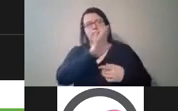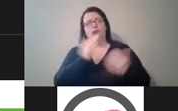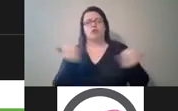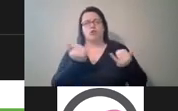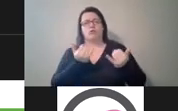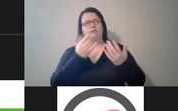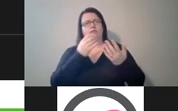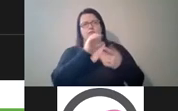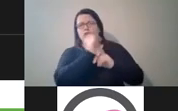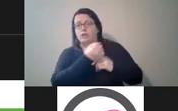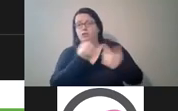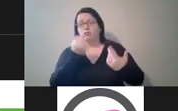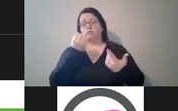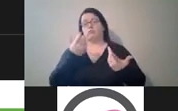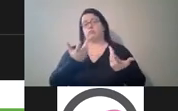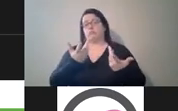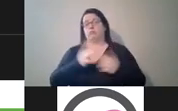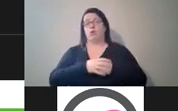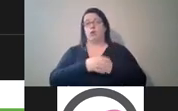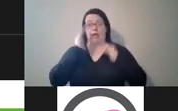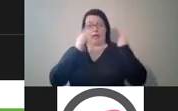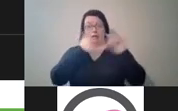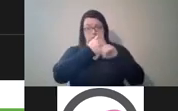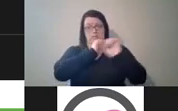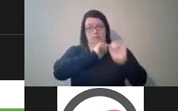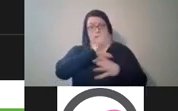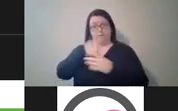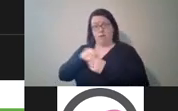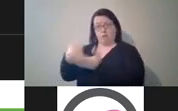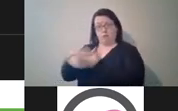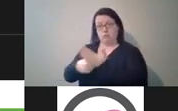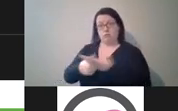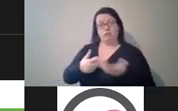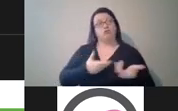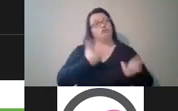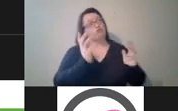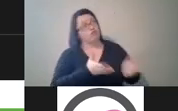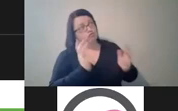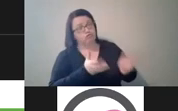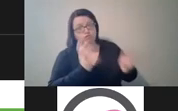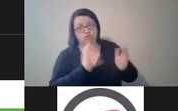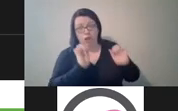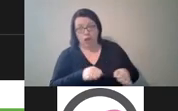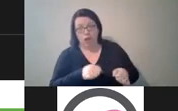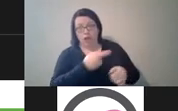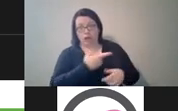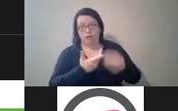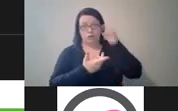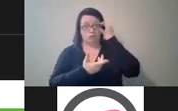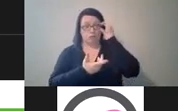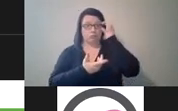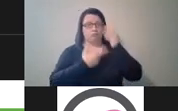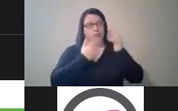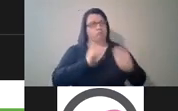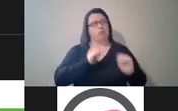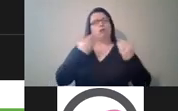Or is the adult able to participate in that discussion? Can they have a conversation with you about what's happening? Can they have a conversation with you, about the fact